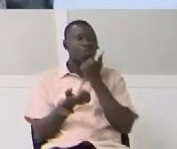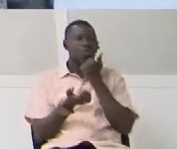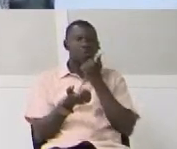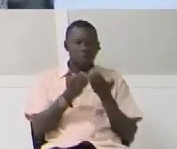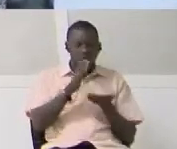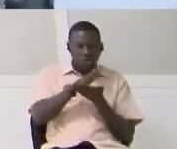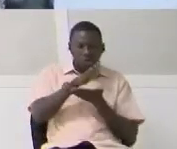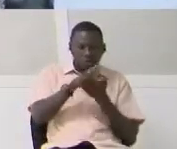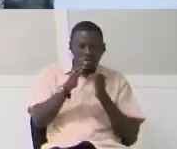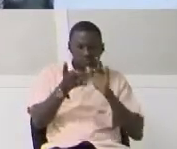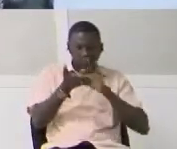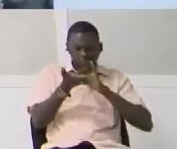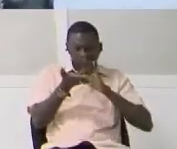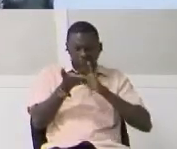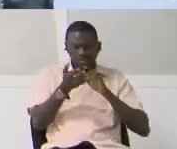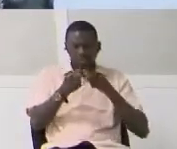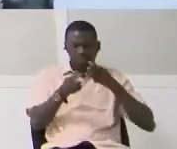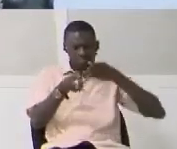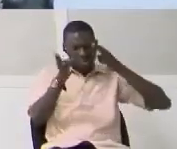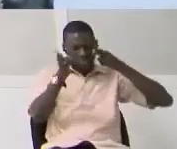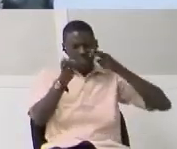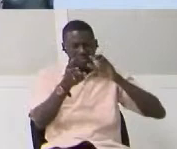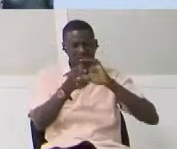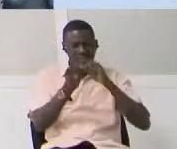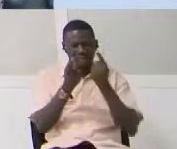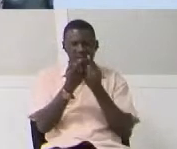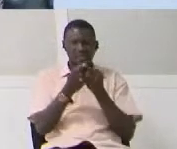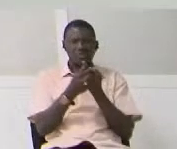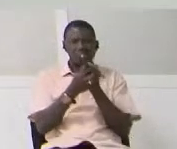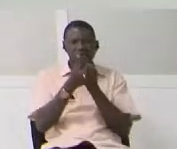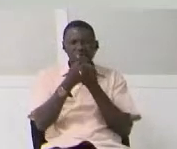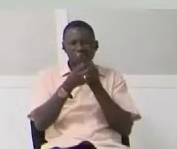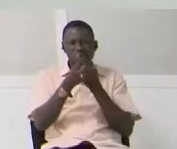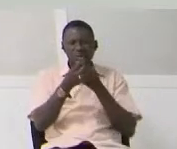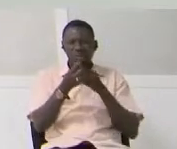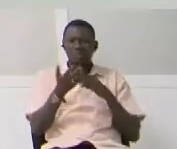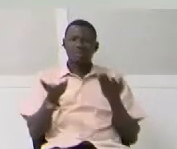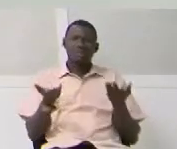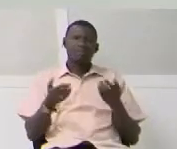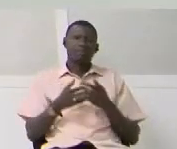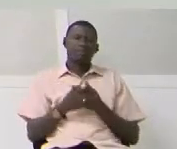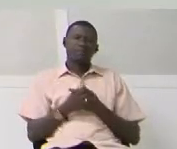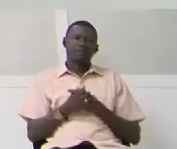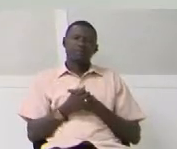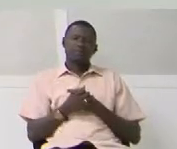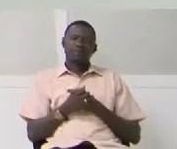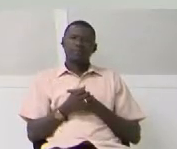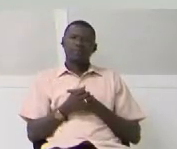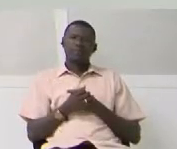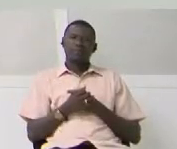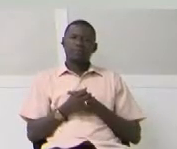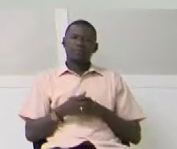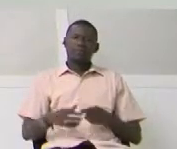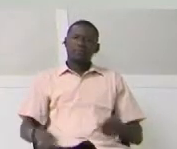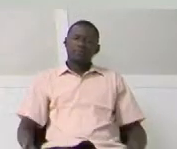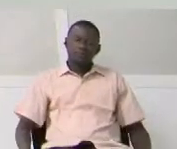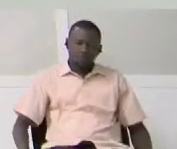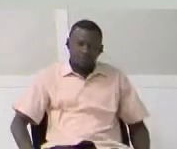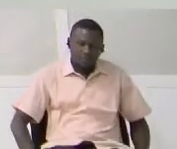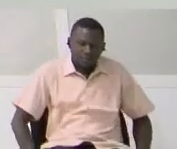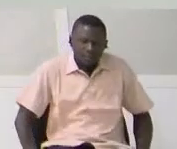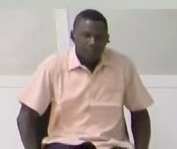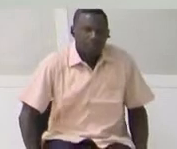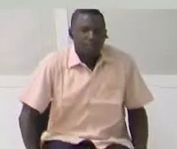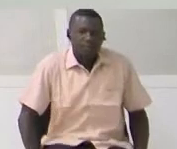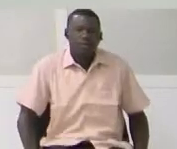they fire, those cartridges used to fall off, and they had numbers. Essentially, you are saying that those materials you had